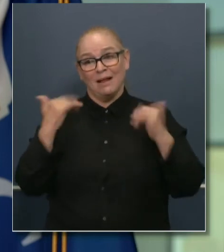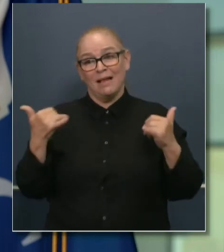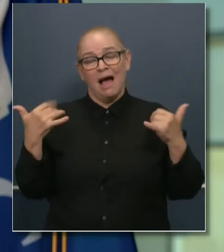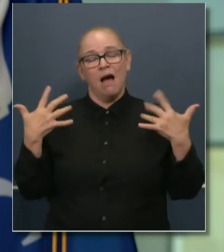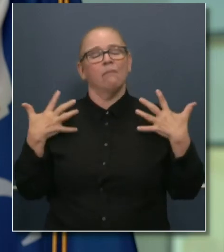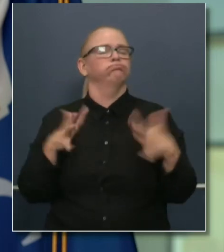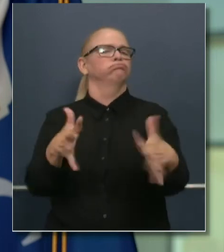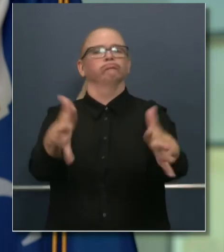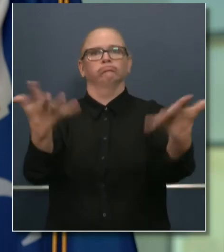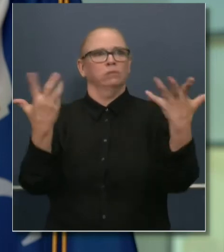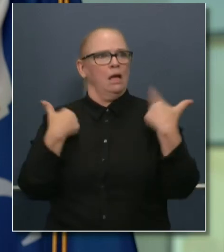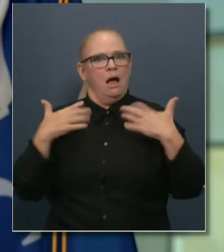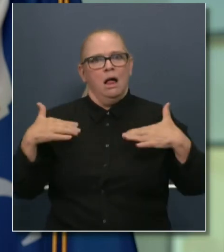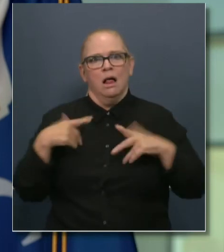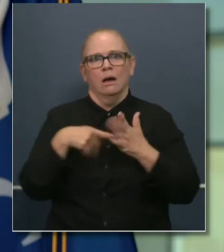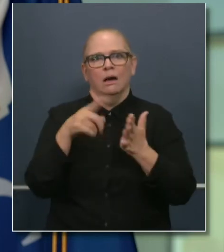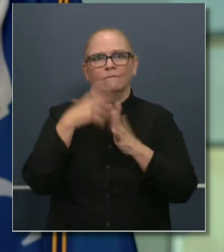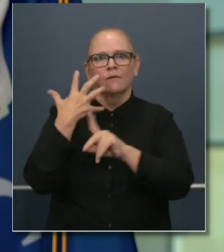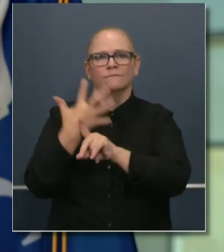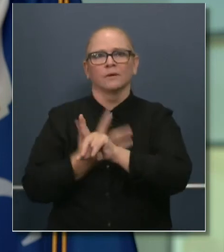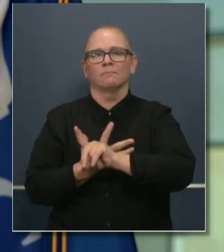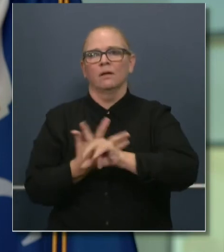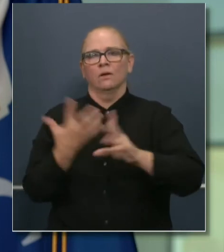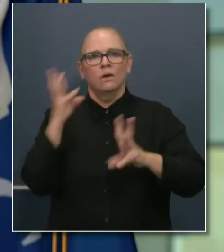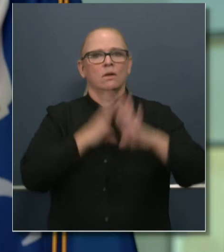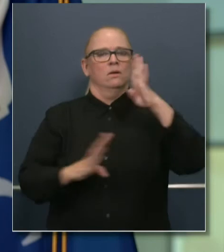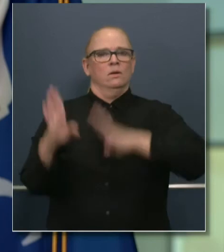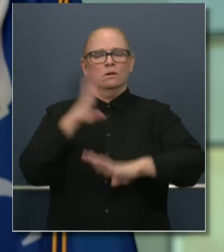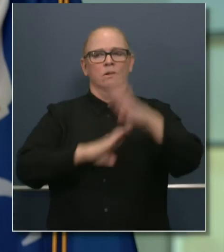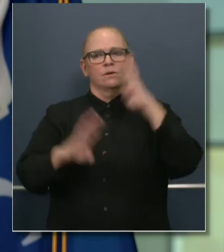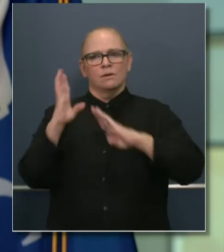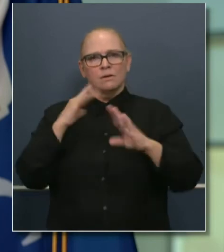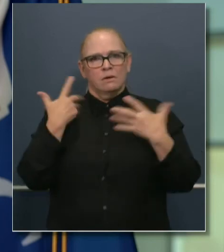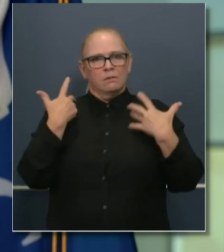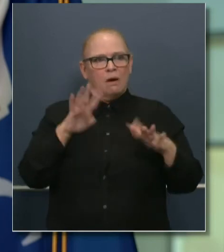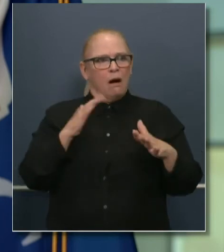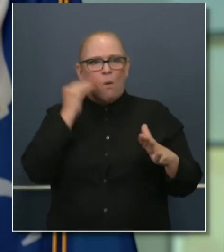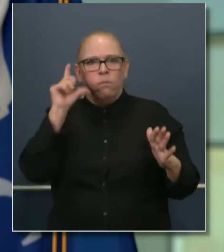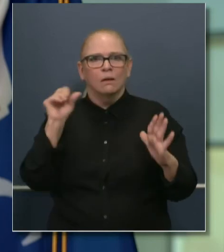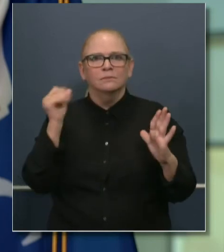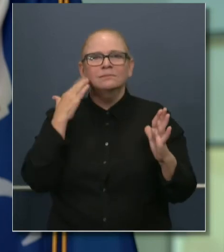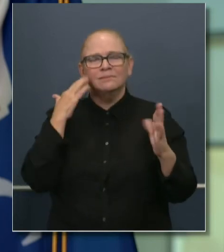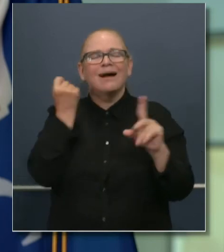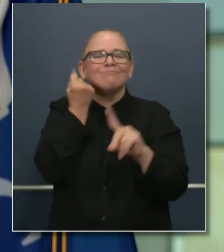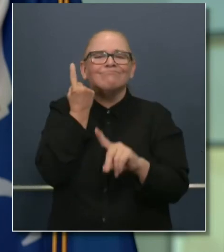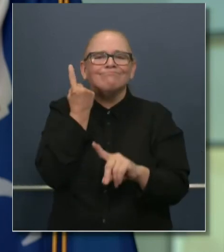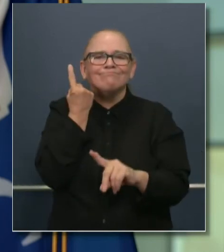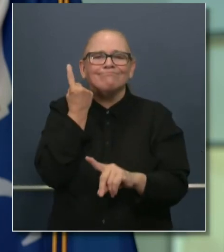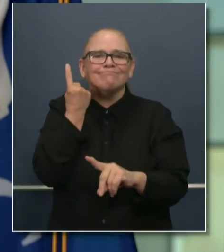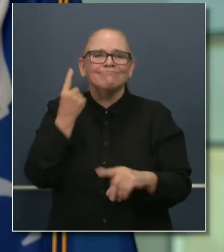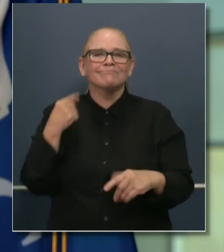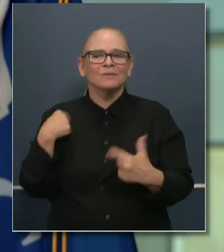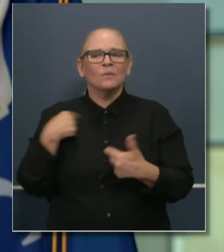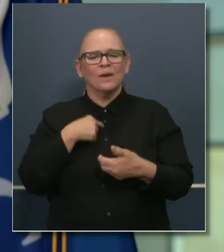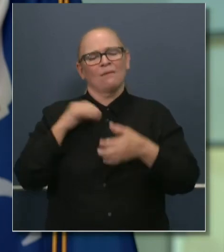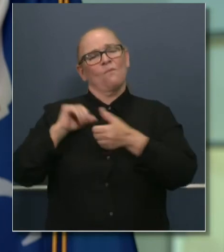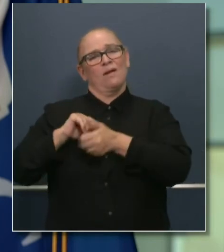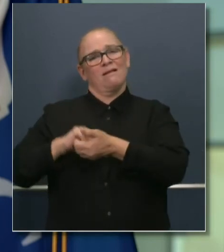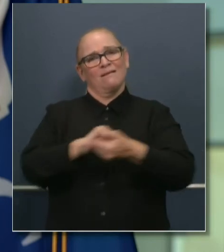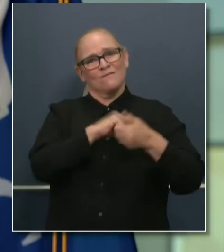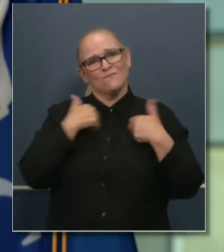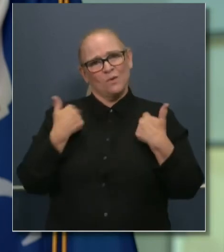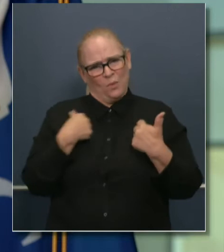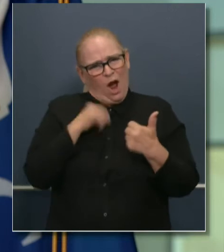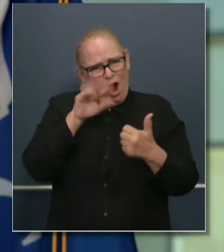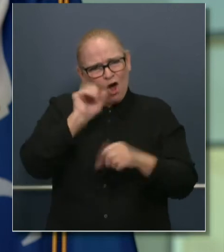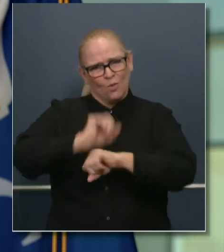deeply recognize what's at stake. And as a consequence, the spirit of collaboration, I assure you, is alive and well with not